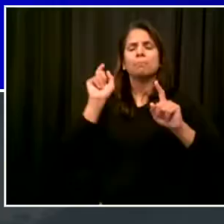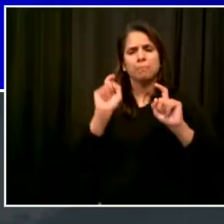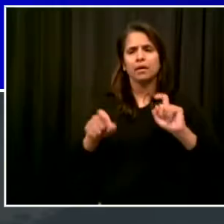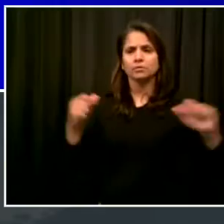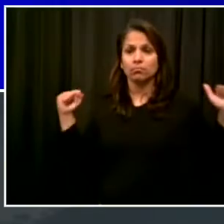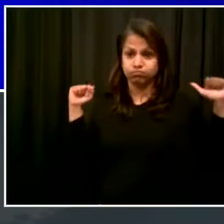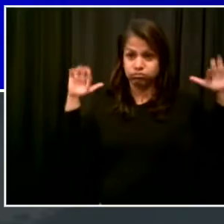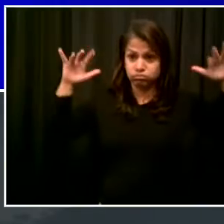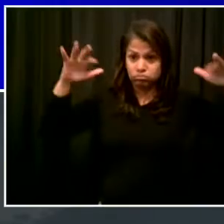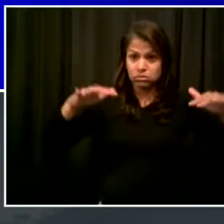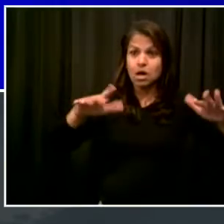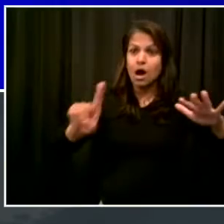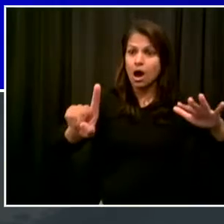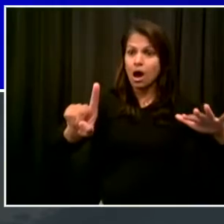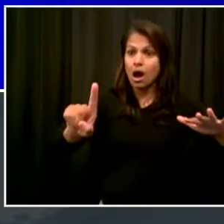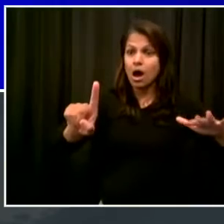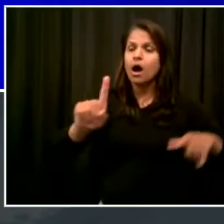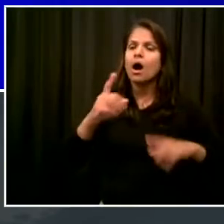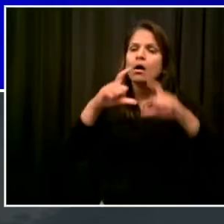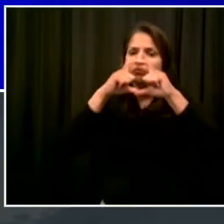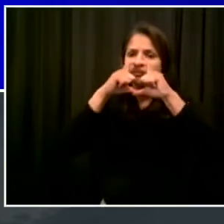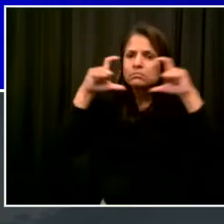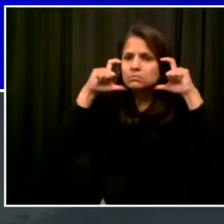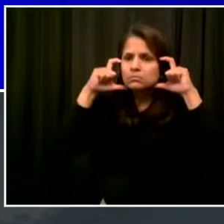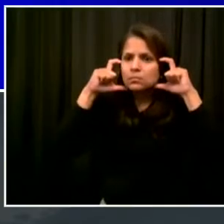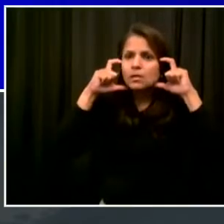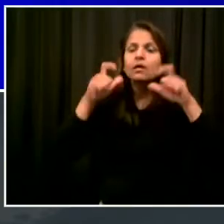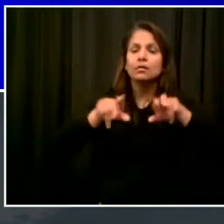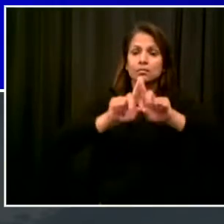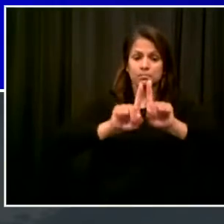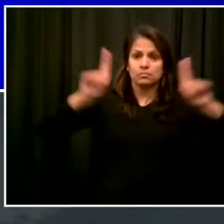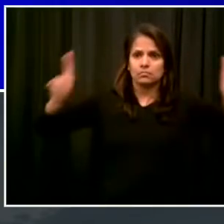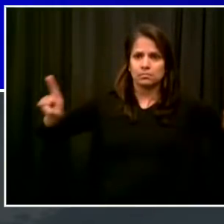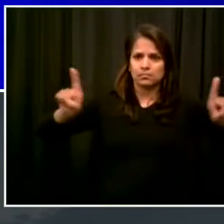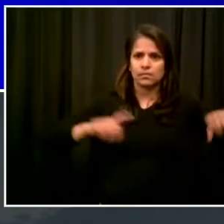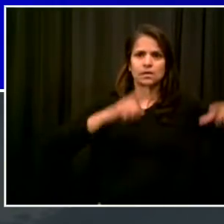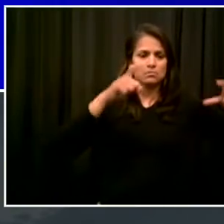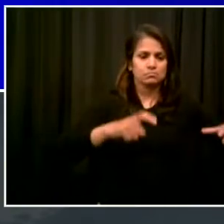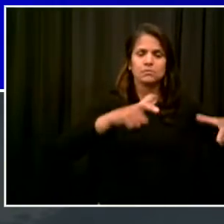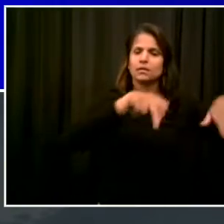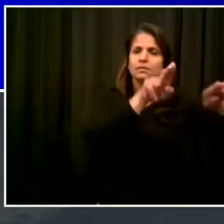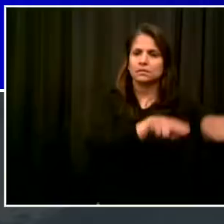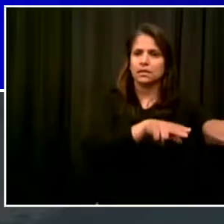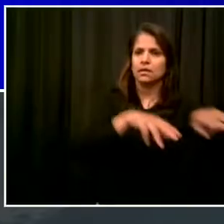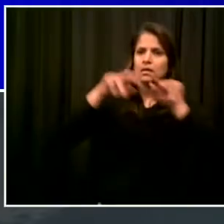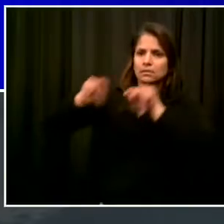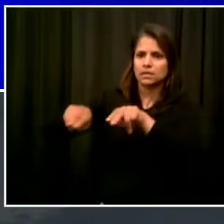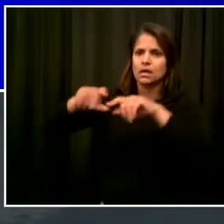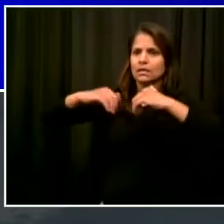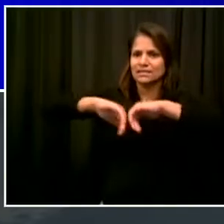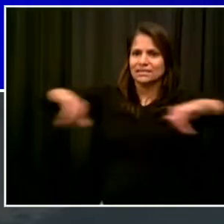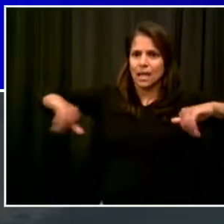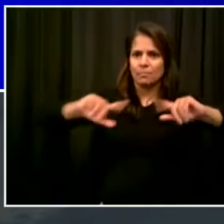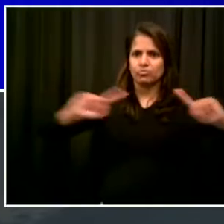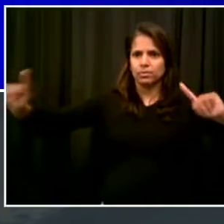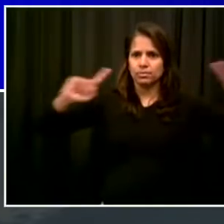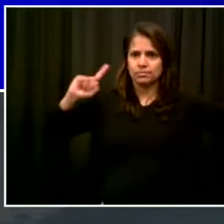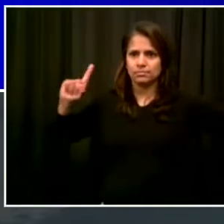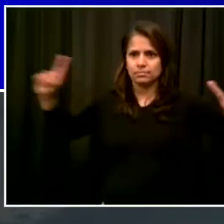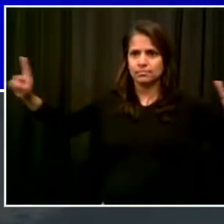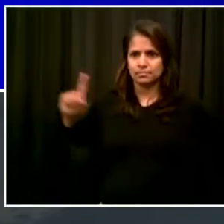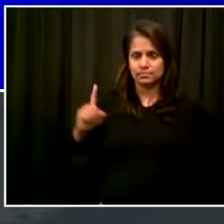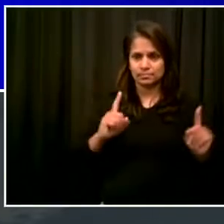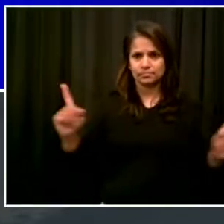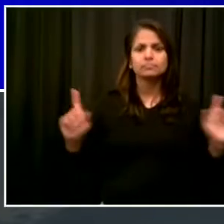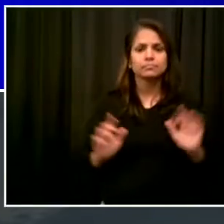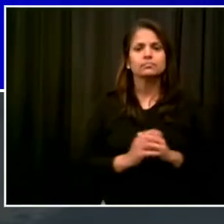has issued a lot of guidelines that are very, very clear about how we don't make the mistake of allowing the coronavirus